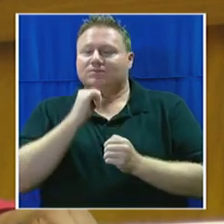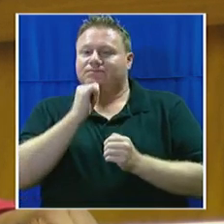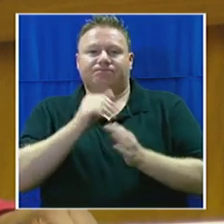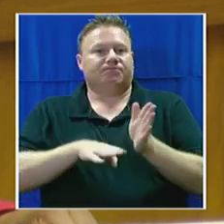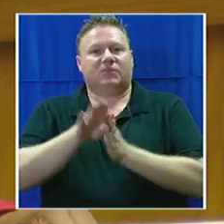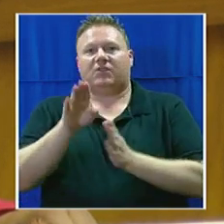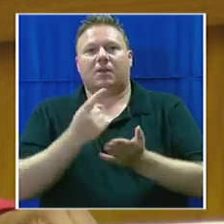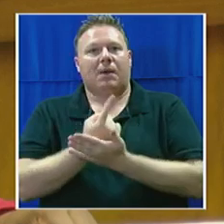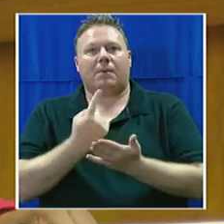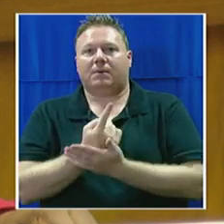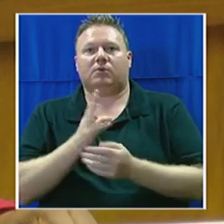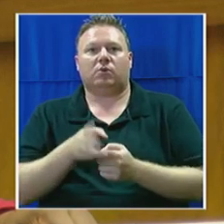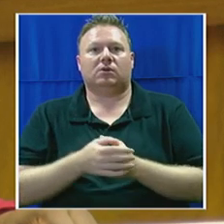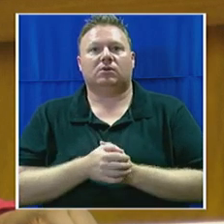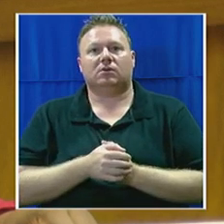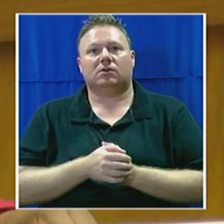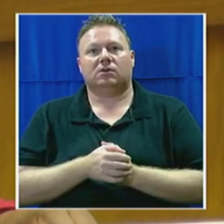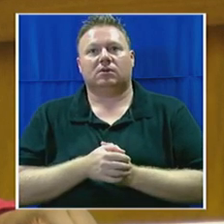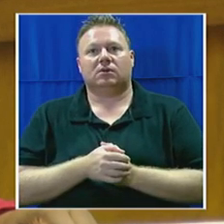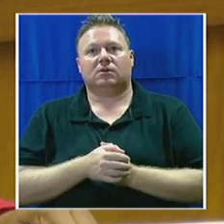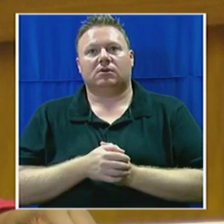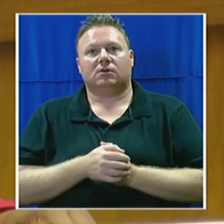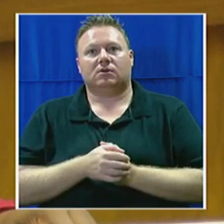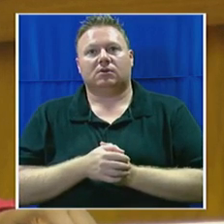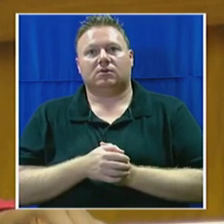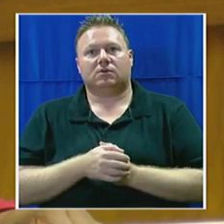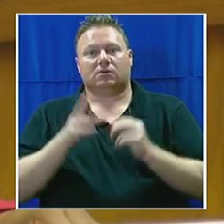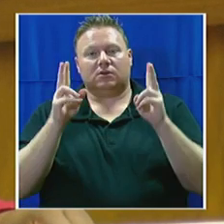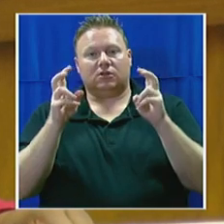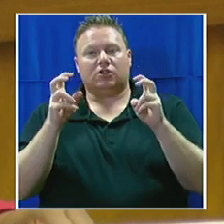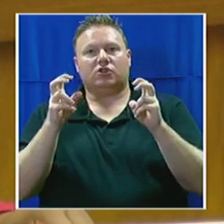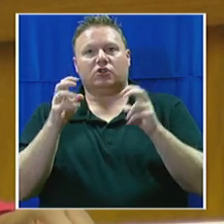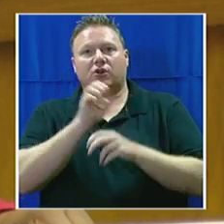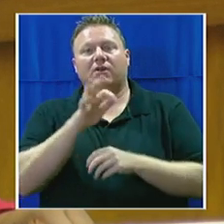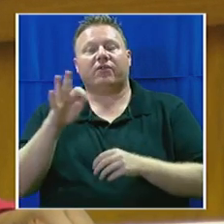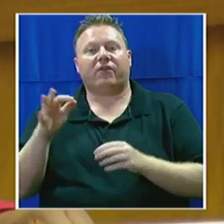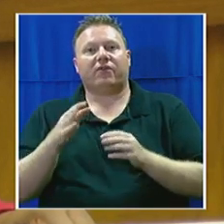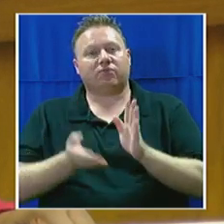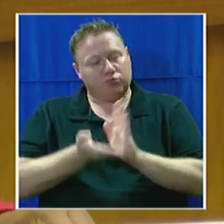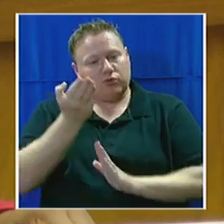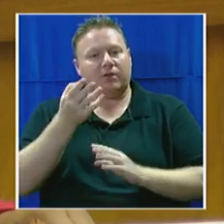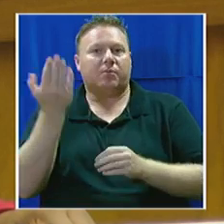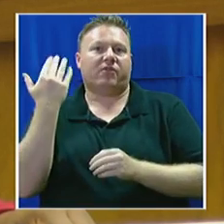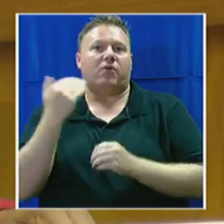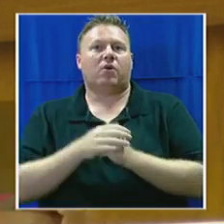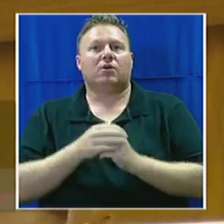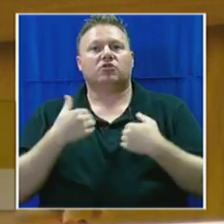underdevelopment and poverty. We have raised this matter since the arrival of the economic freedom fighters in Parliament at the beginning of the 5th Parliament, and